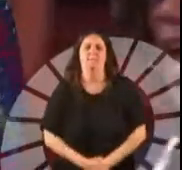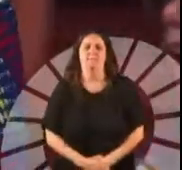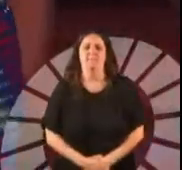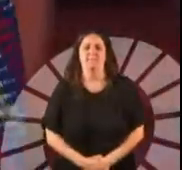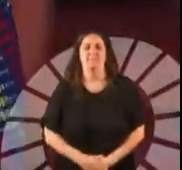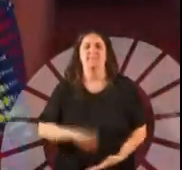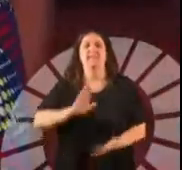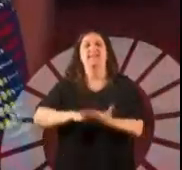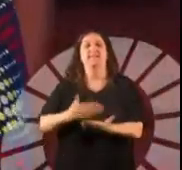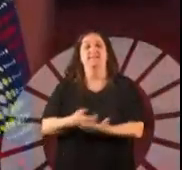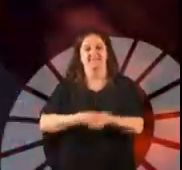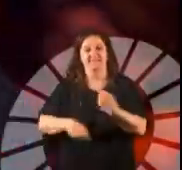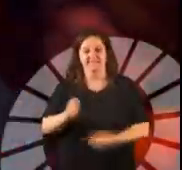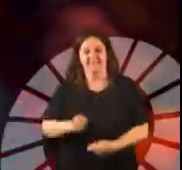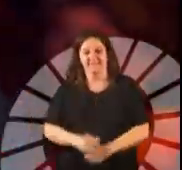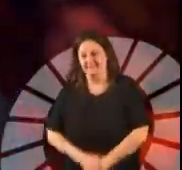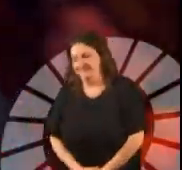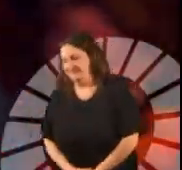Thank you.